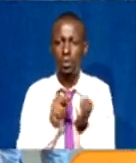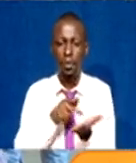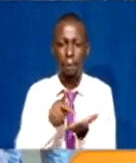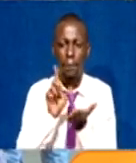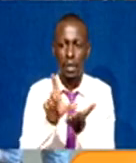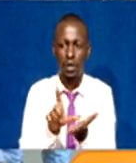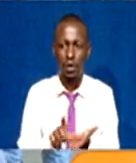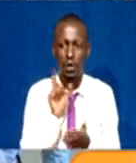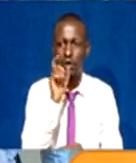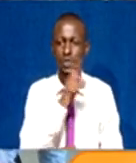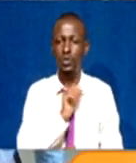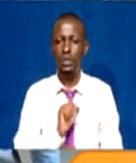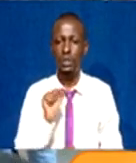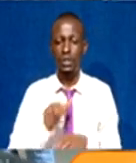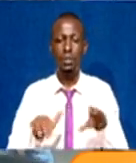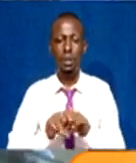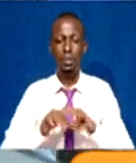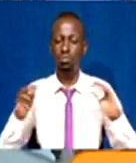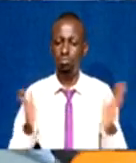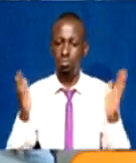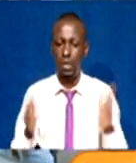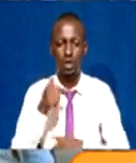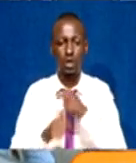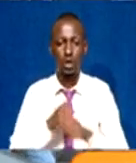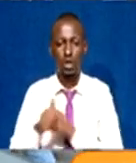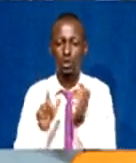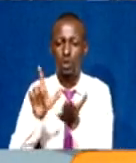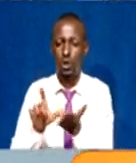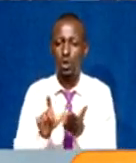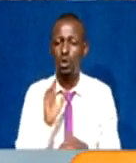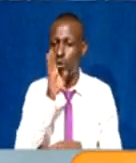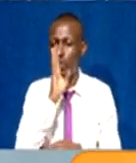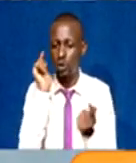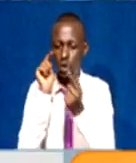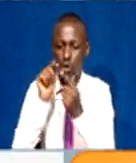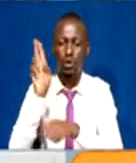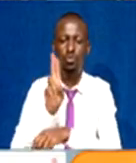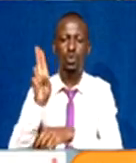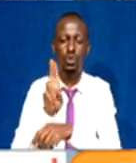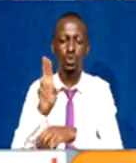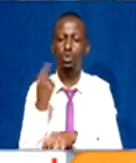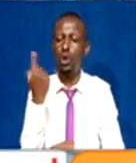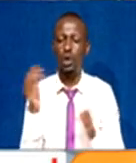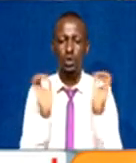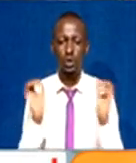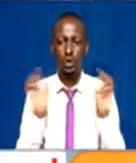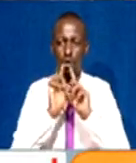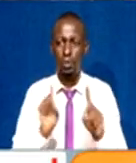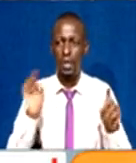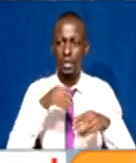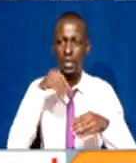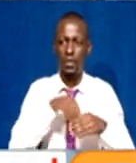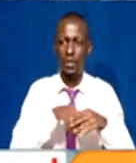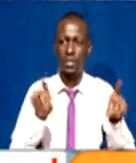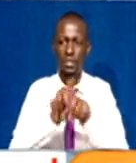loans. So we are encouraging our members to keep on taking the loans for a purpose, not for consumption, but to invest the